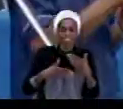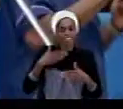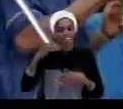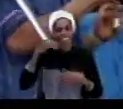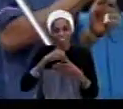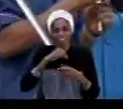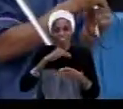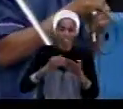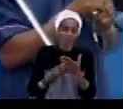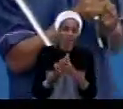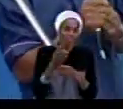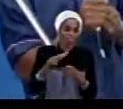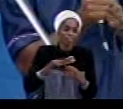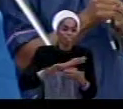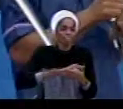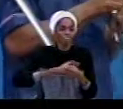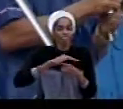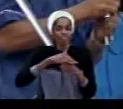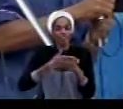joy, joy